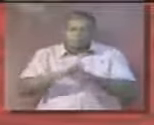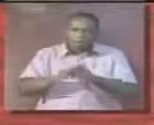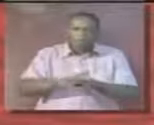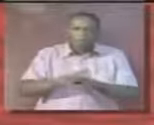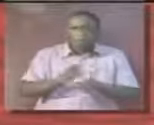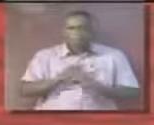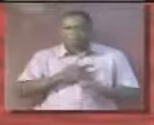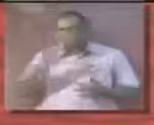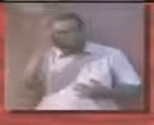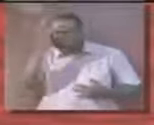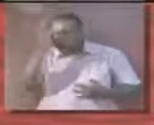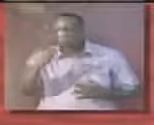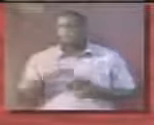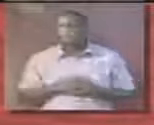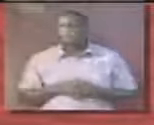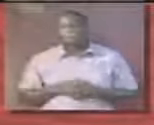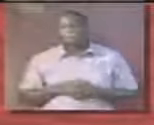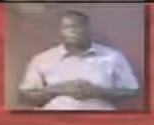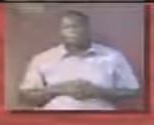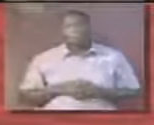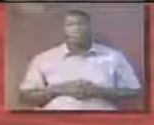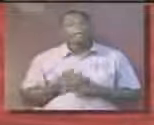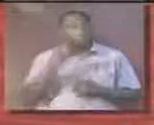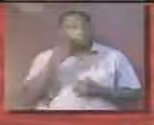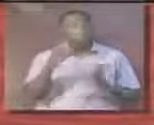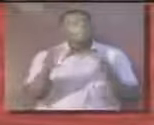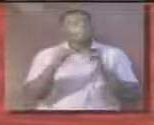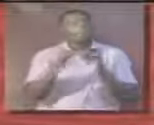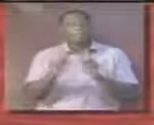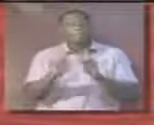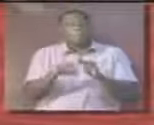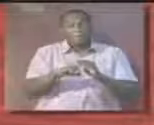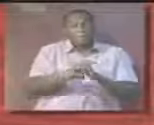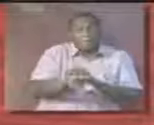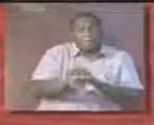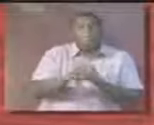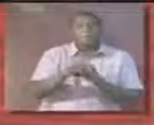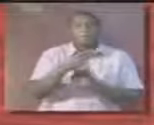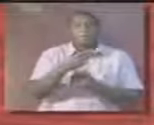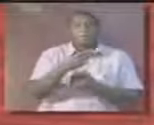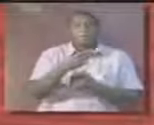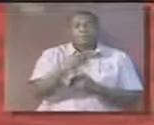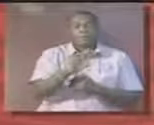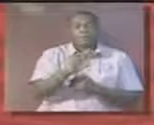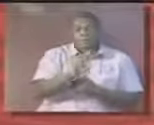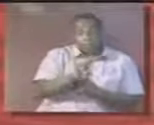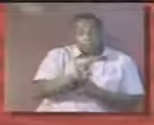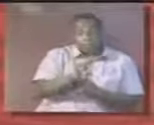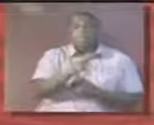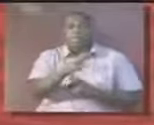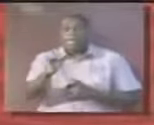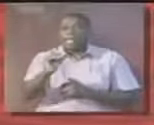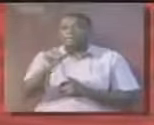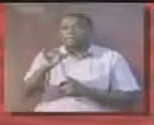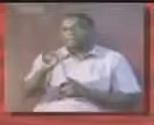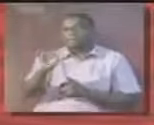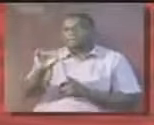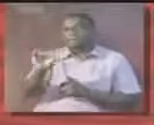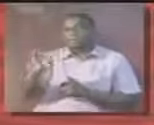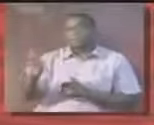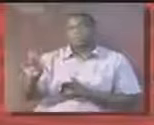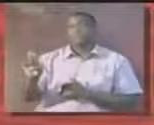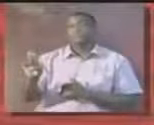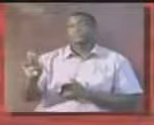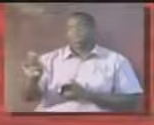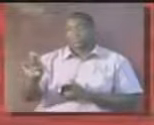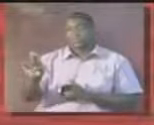ICU and HDU care. And of course, this has been one of the reasons why we saw the increasing trend in terms of morbidity and mortality, as